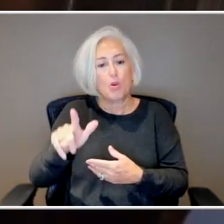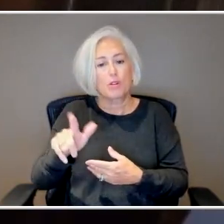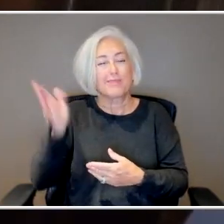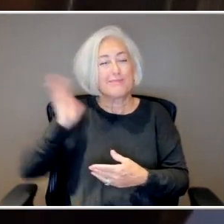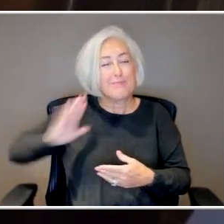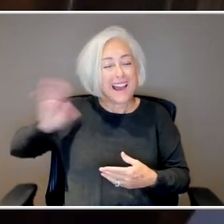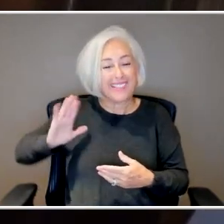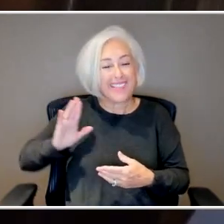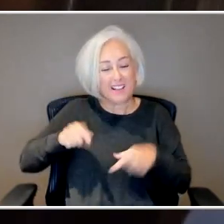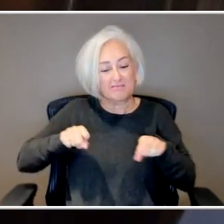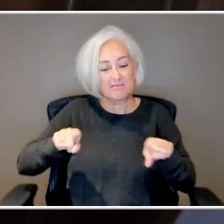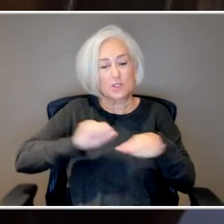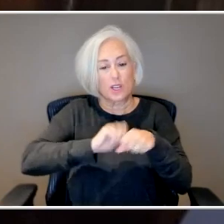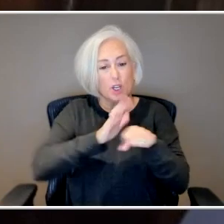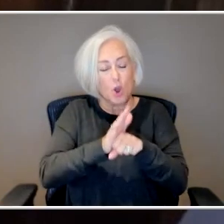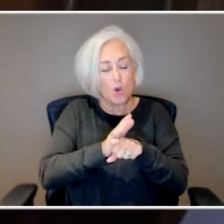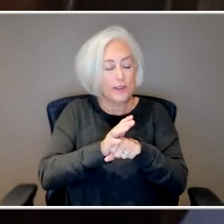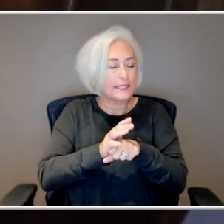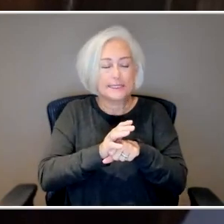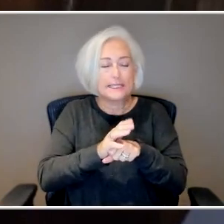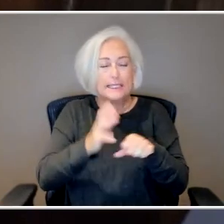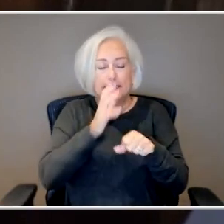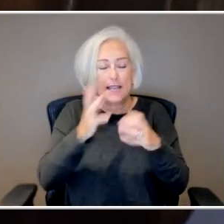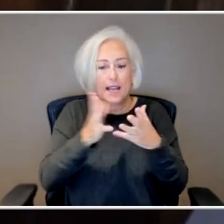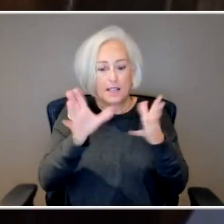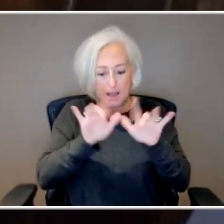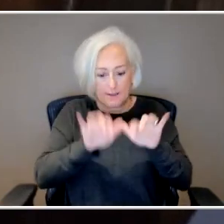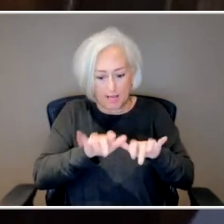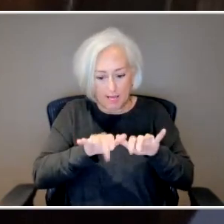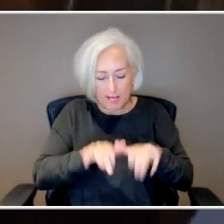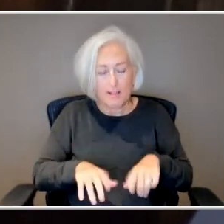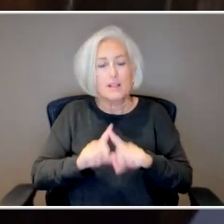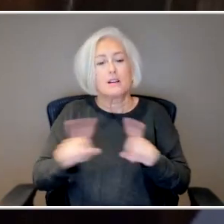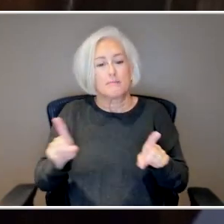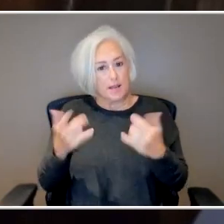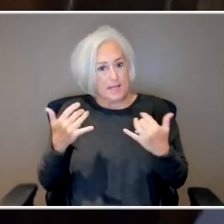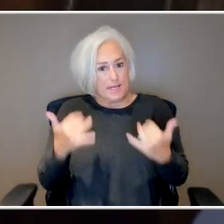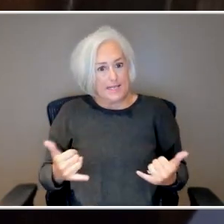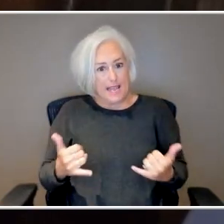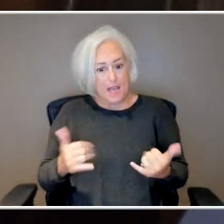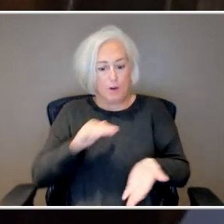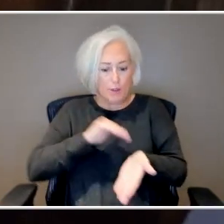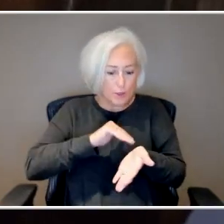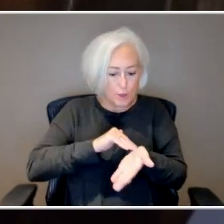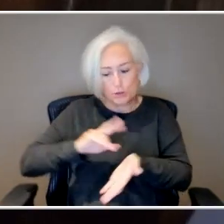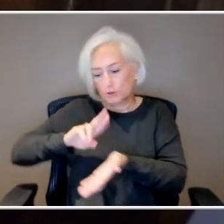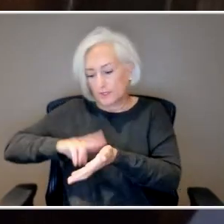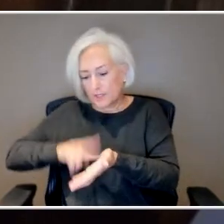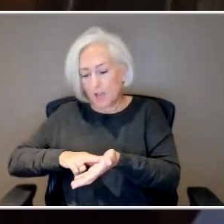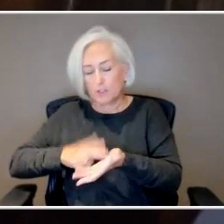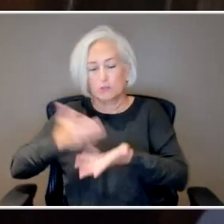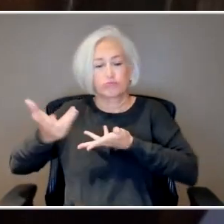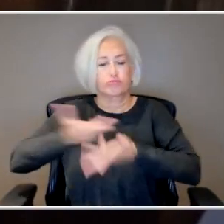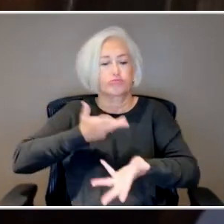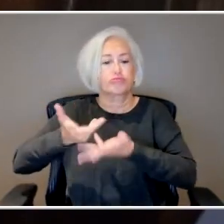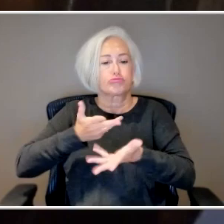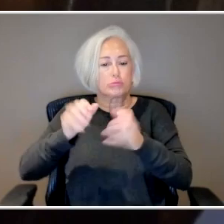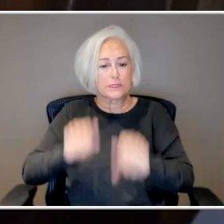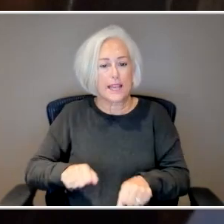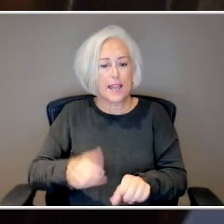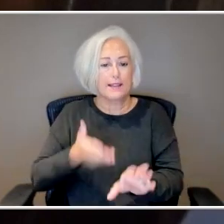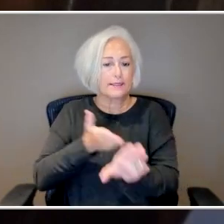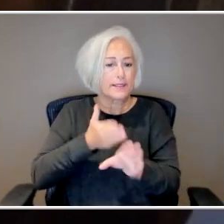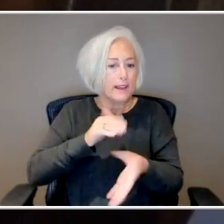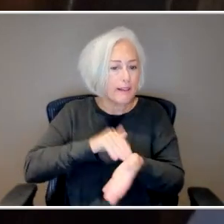the MyChart portal, and the doctors can talk to me, the nurses, psychologists,